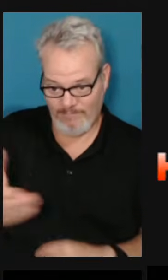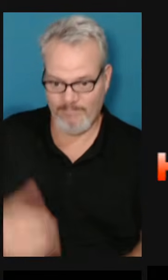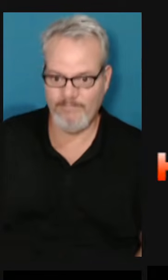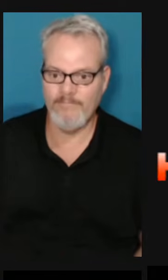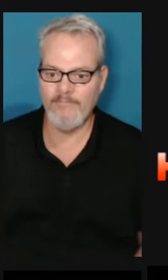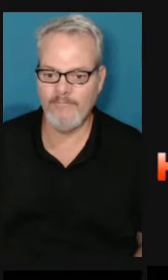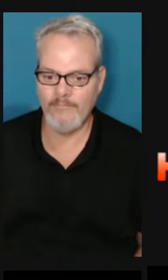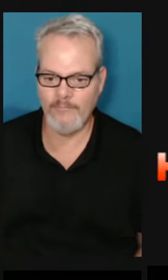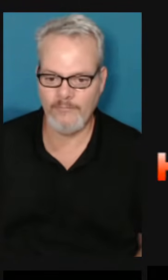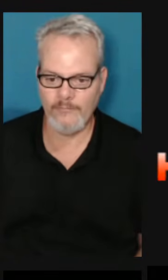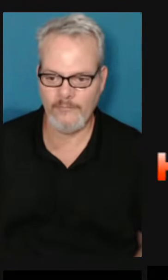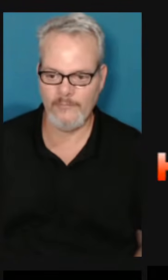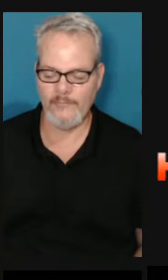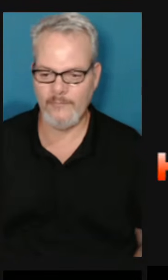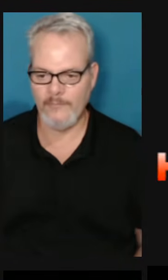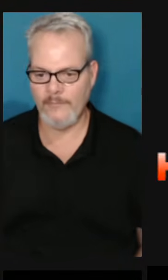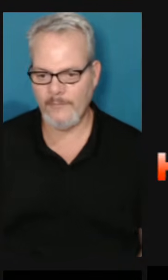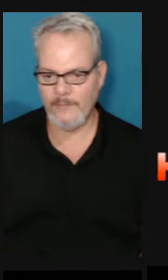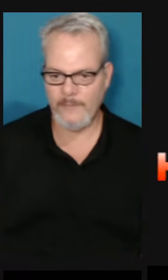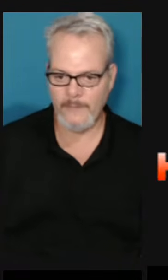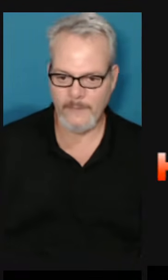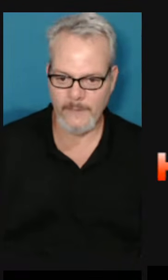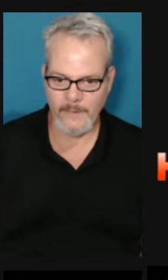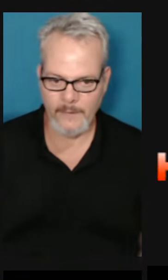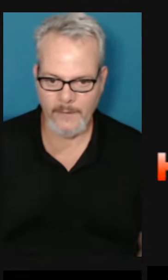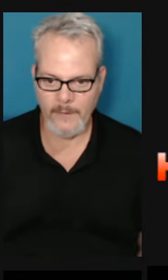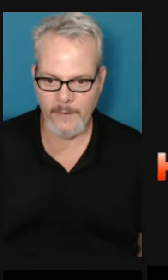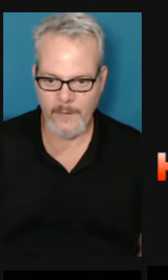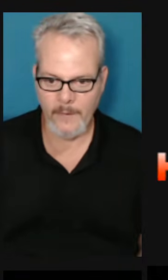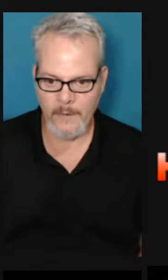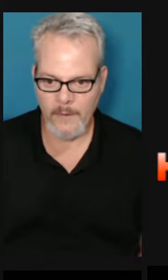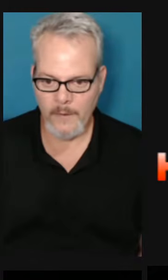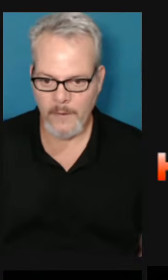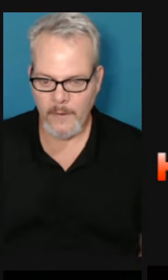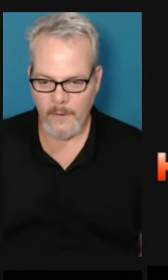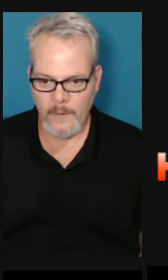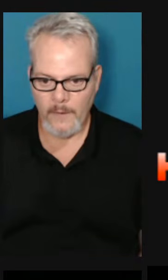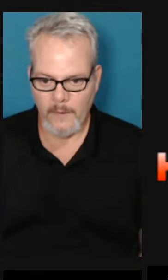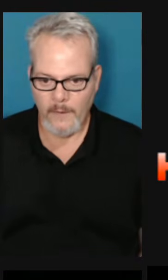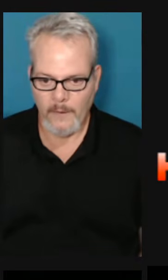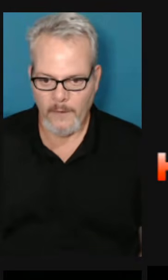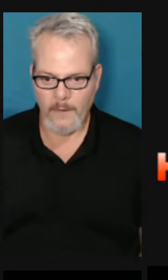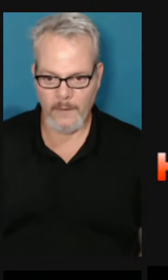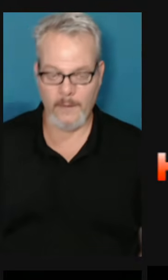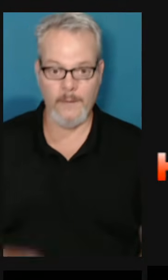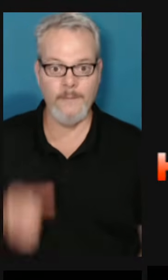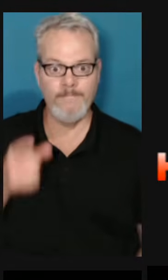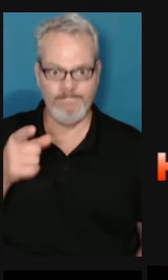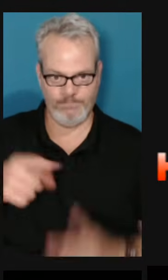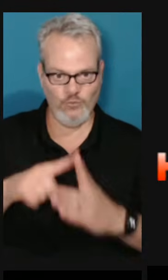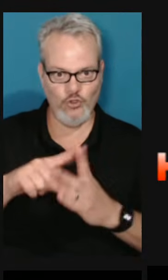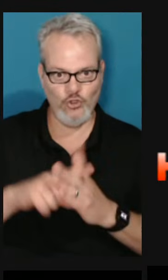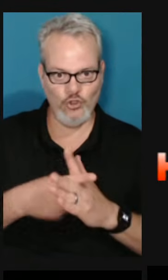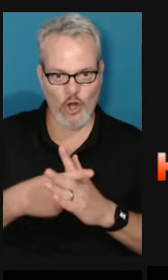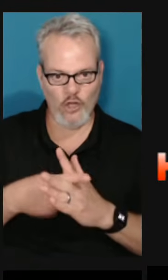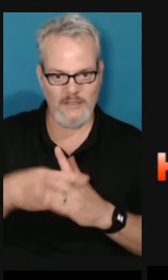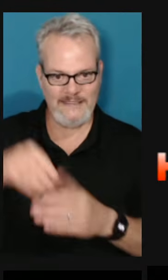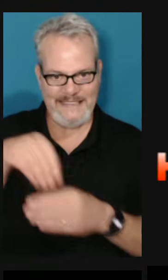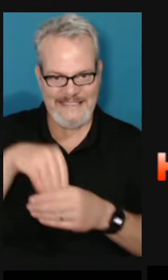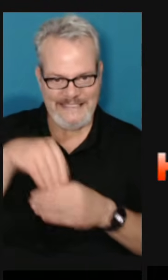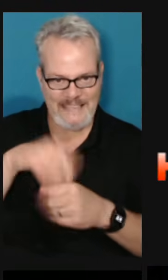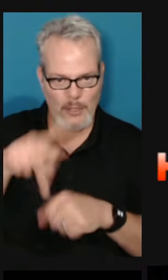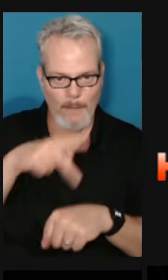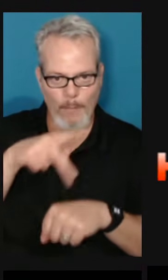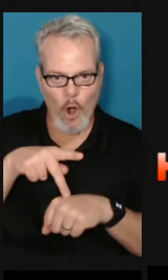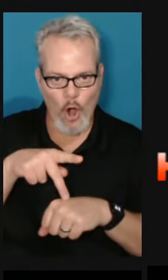Right. So yeah, for this, we start out inside the park before the eruption even starts. This is a lot